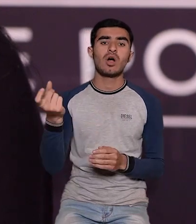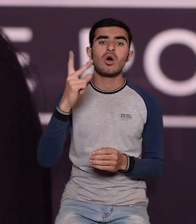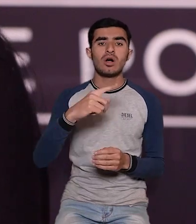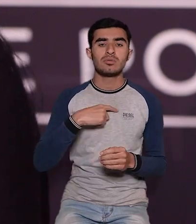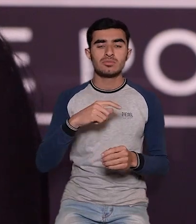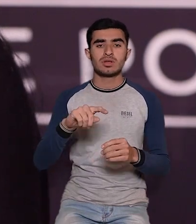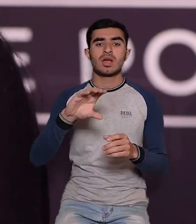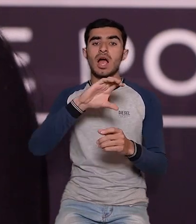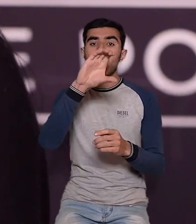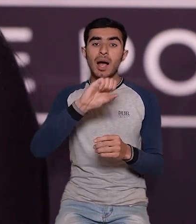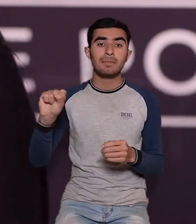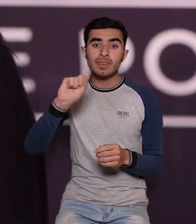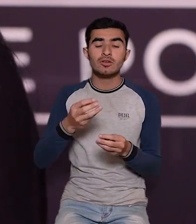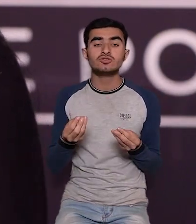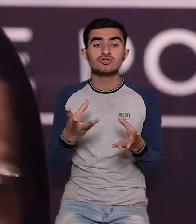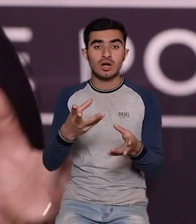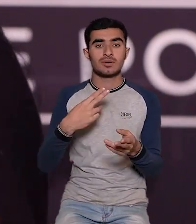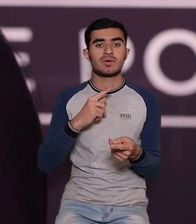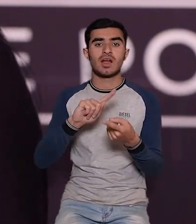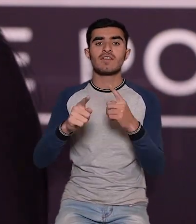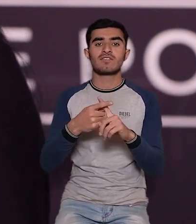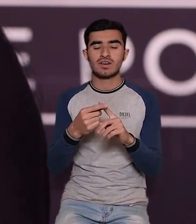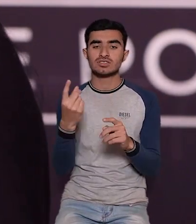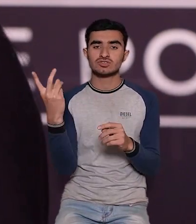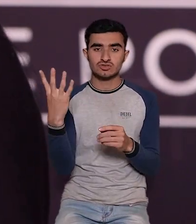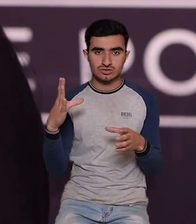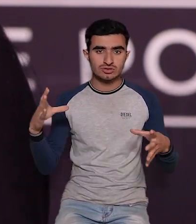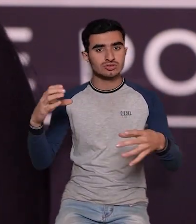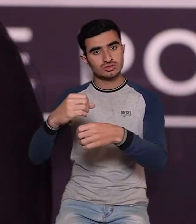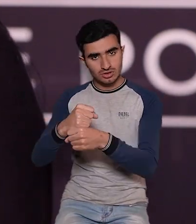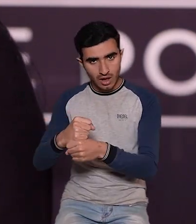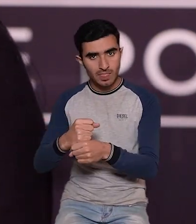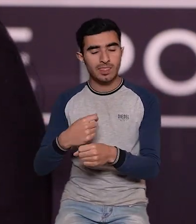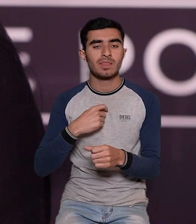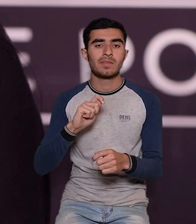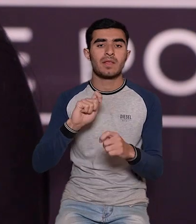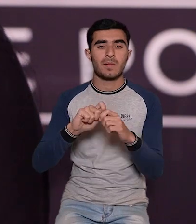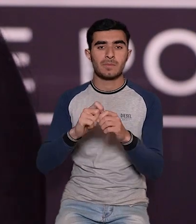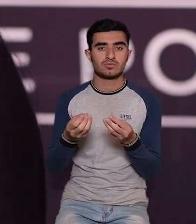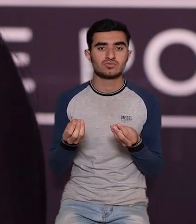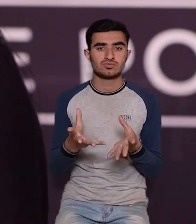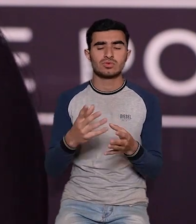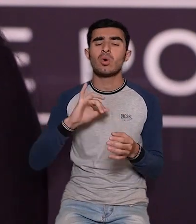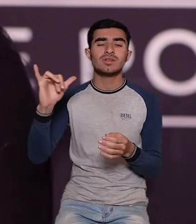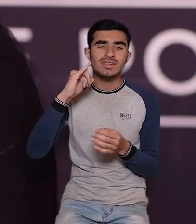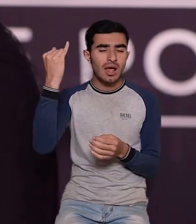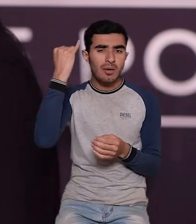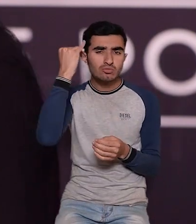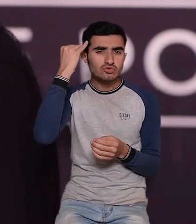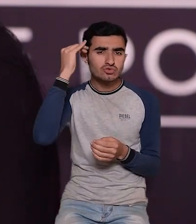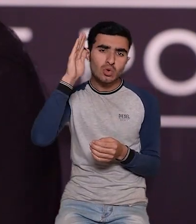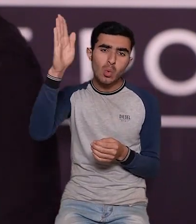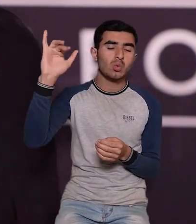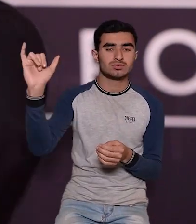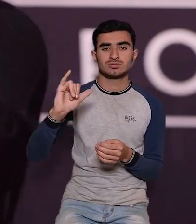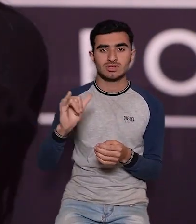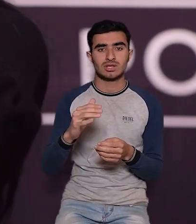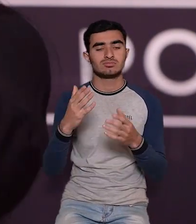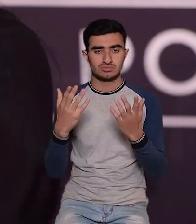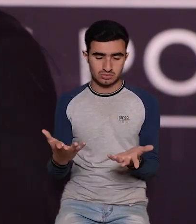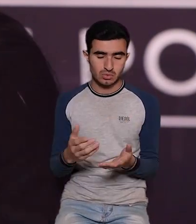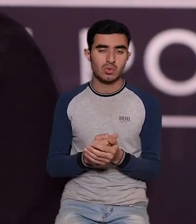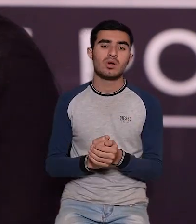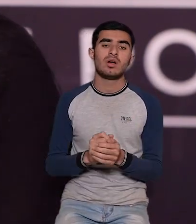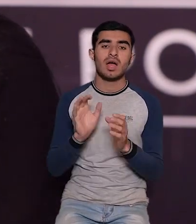by a group of friends who came together, with the same vision and mission. So some